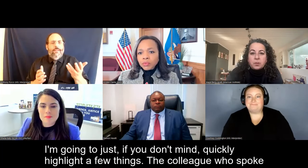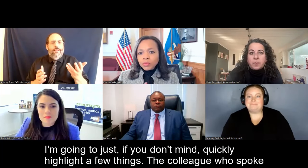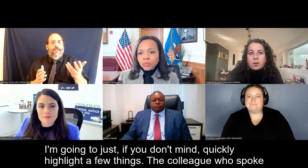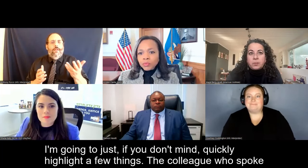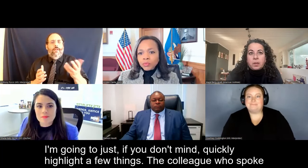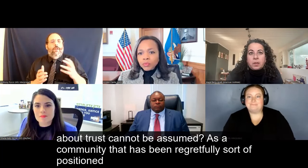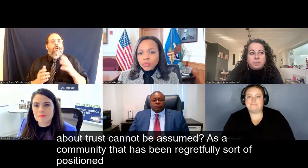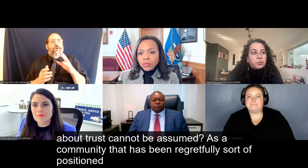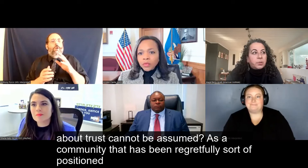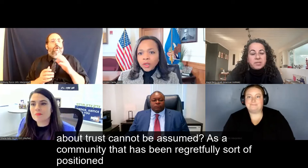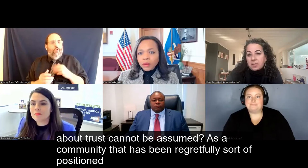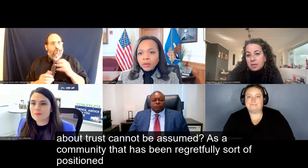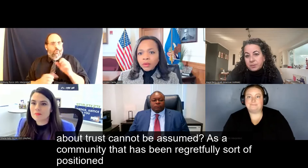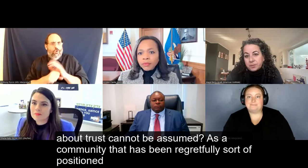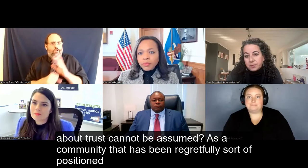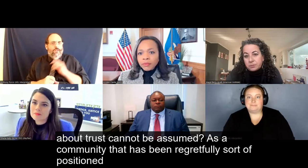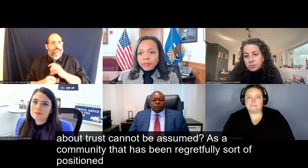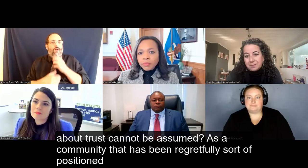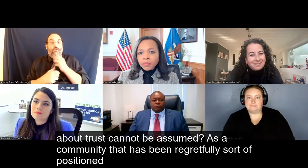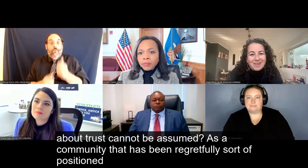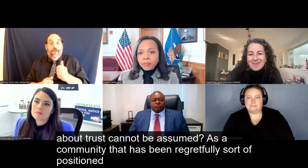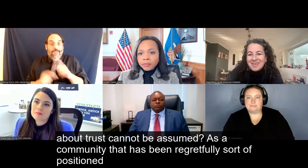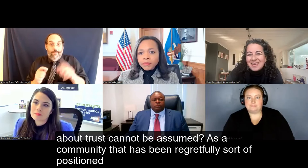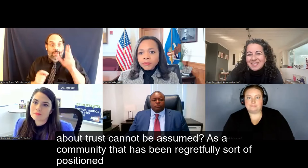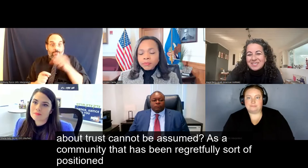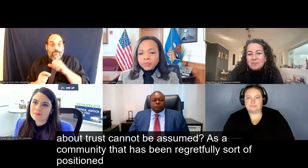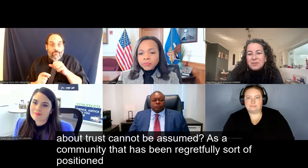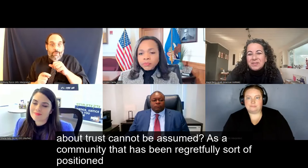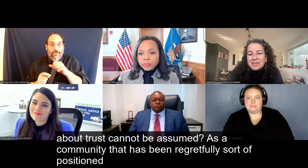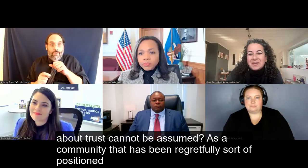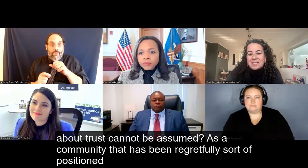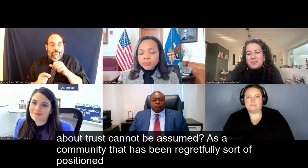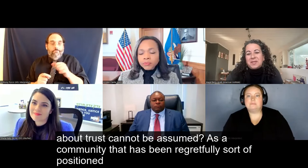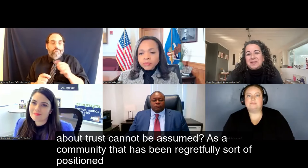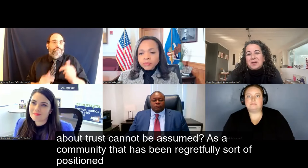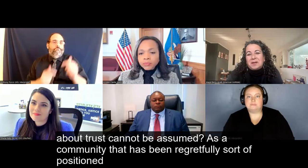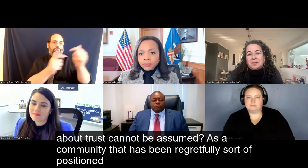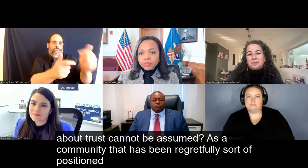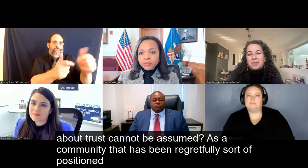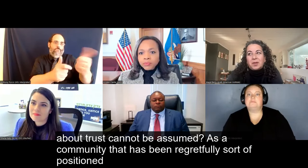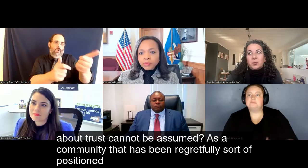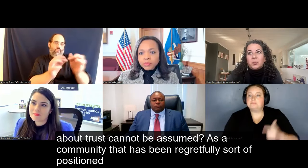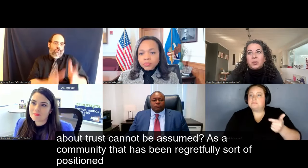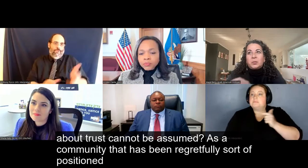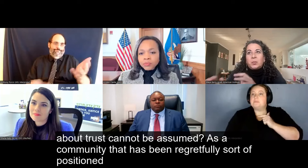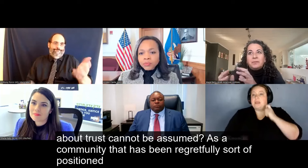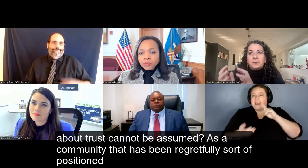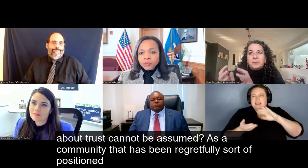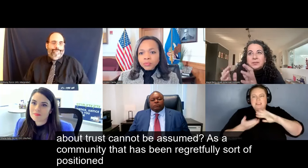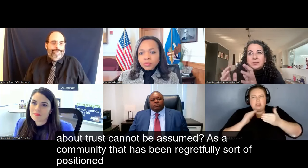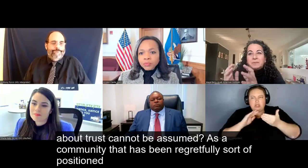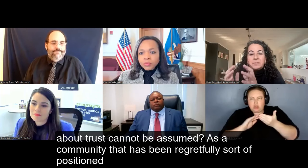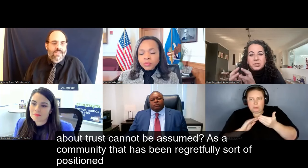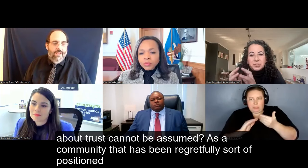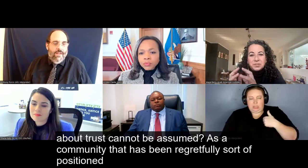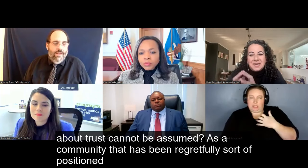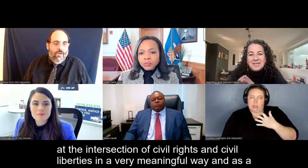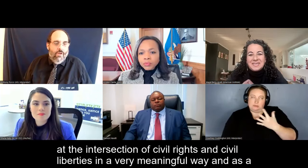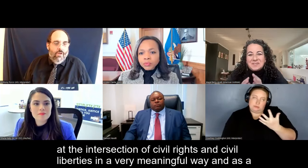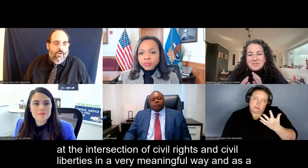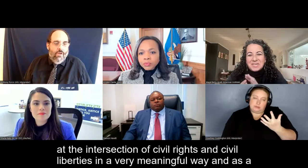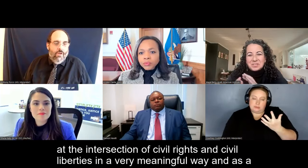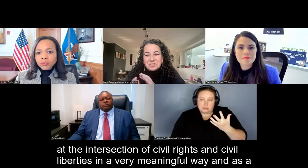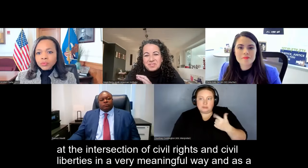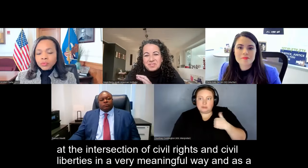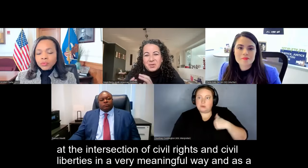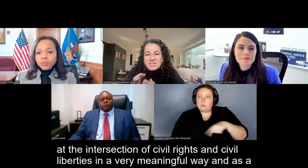who spoke about trust cannot be assumed. As a community that has been regretfully sort of positioned at